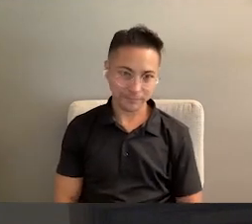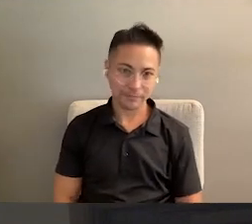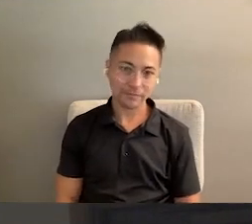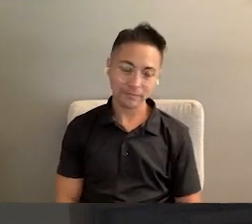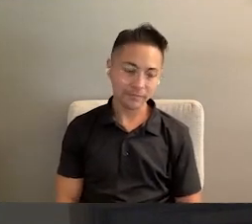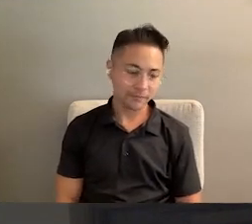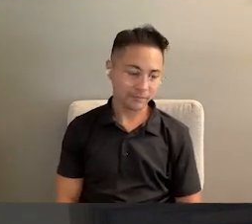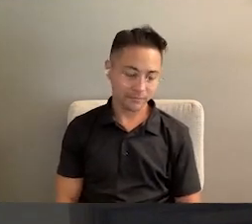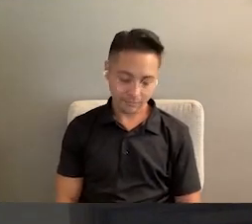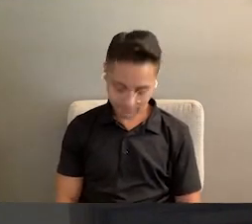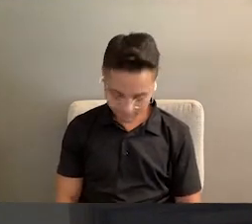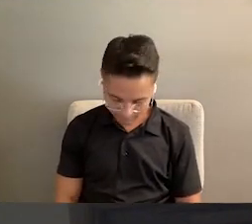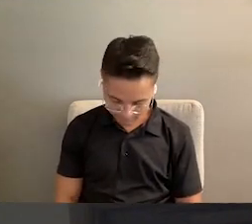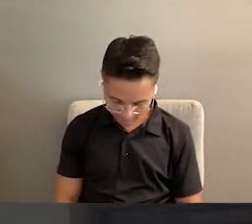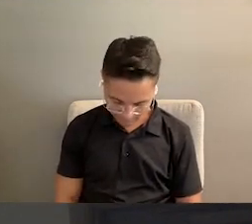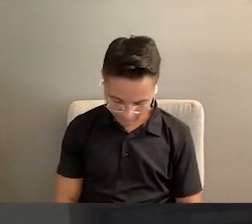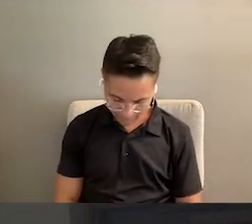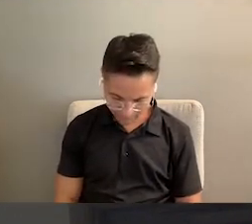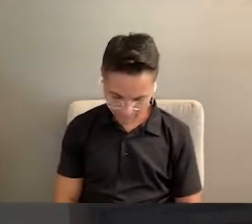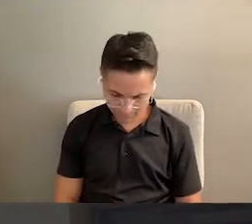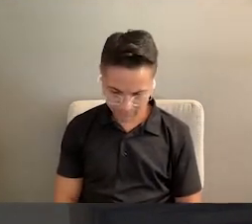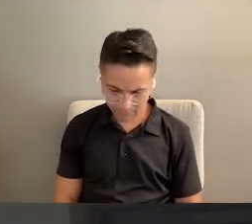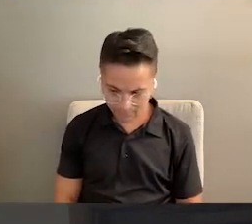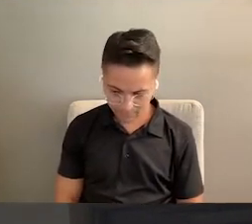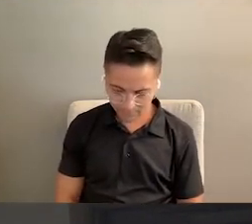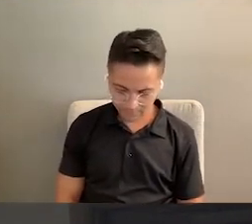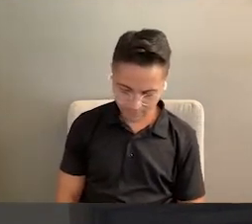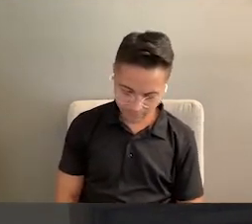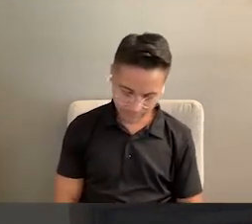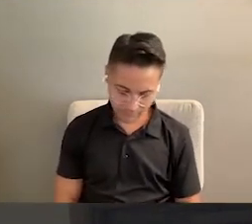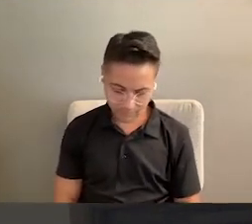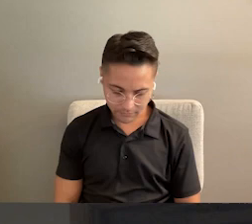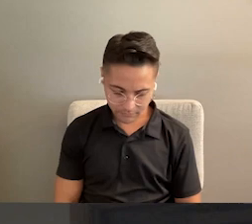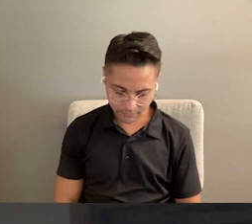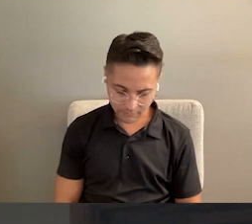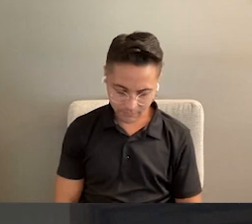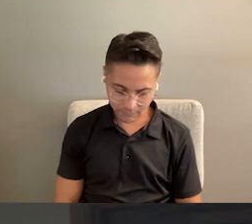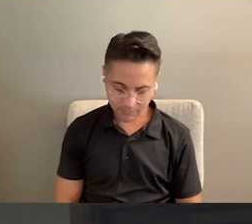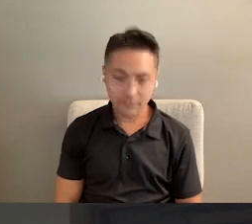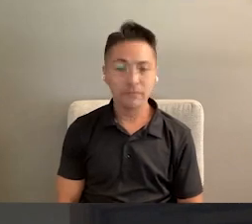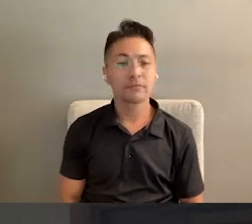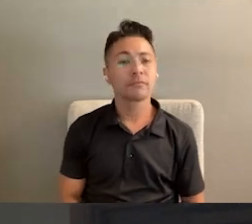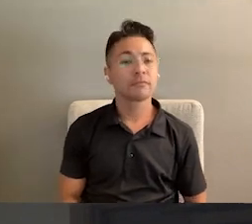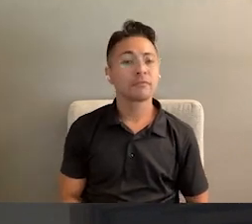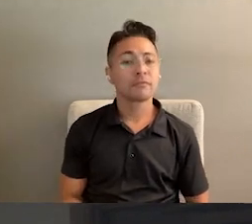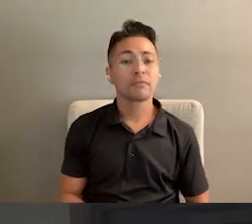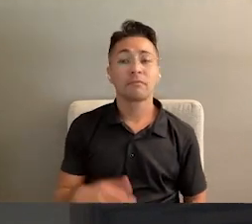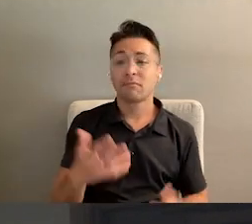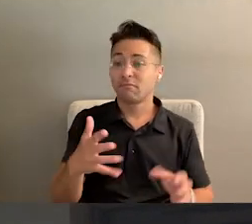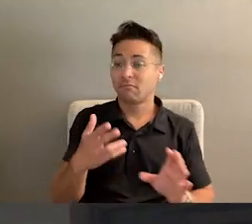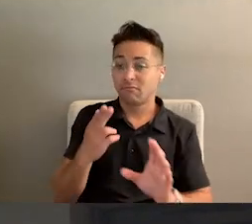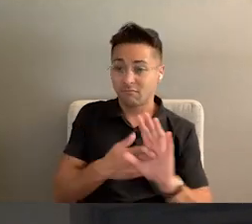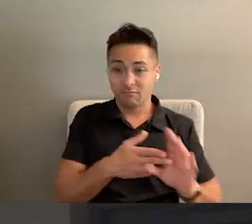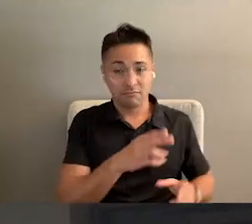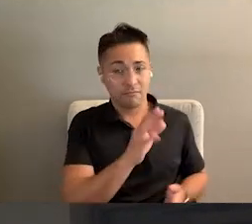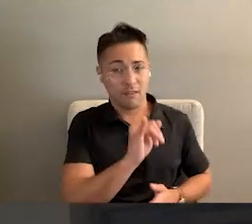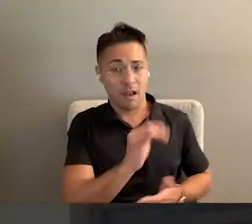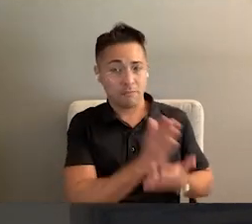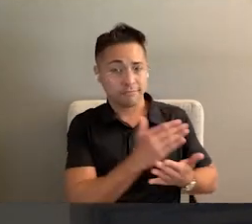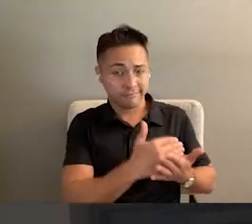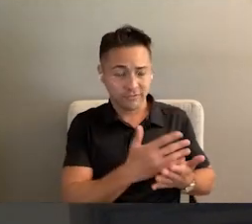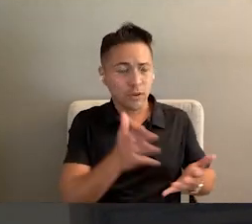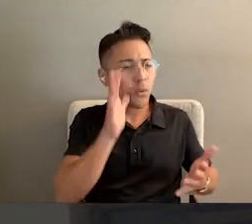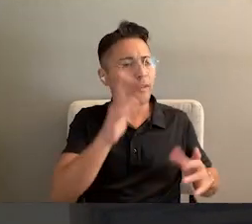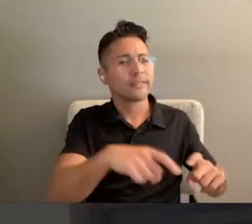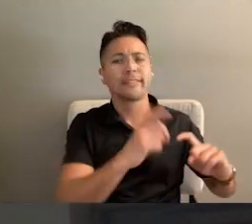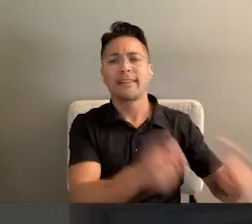ma'am. How long does a person have to be on the I-waiver before they can apply for the CDC